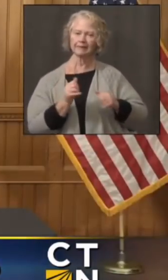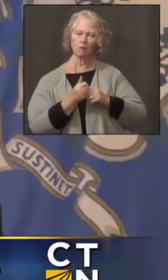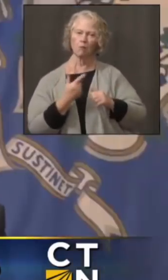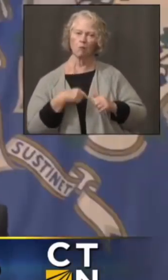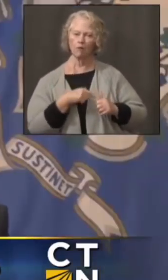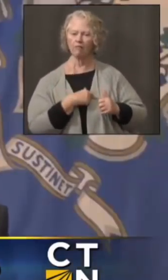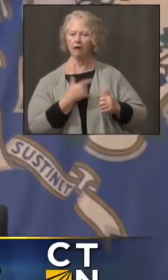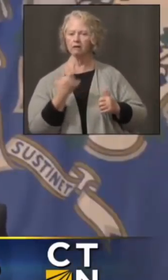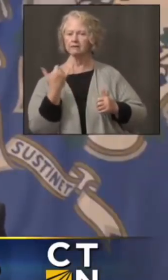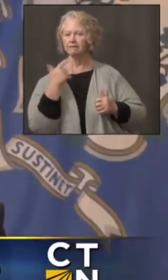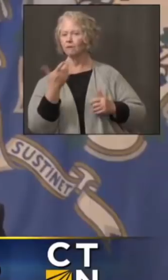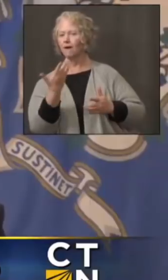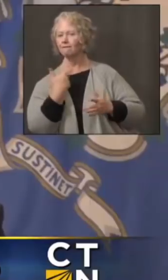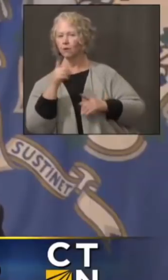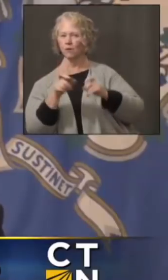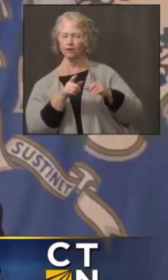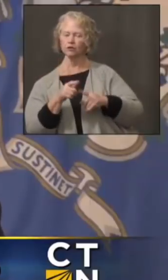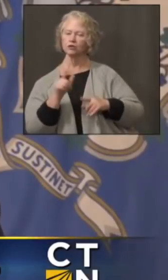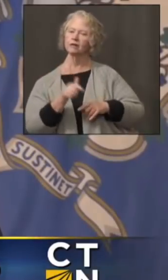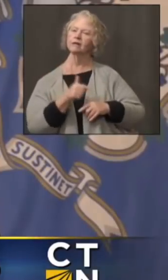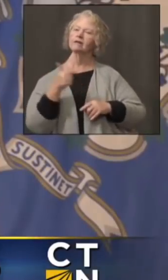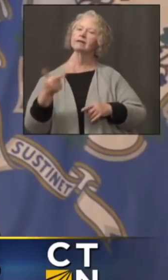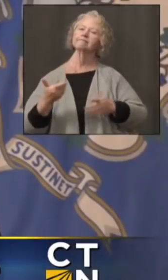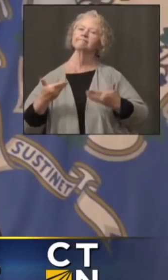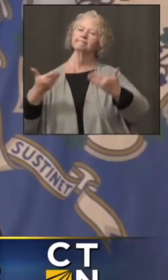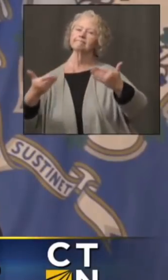as are Josh and Paul. Over to you, Max.